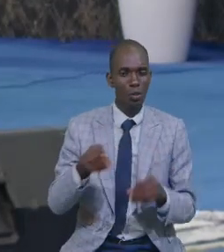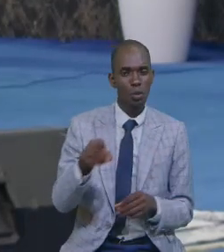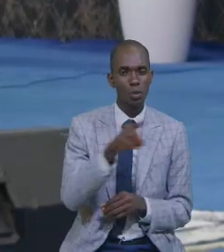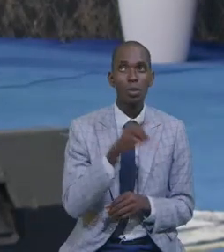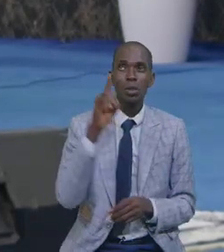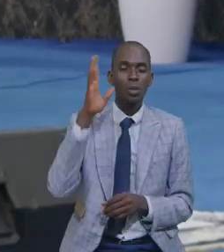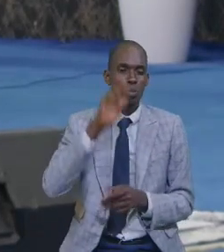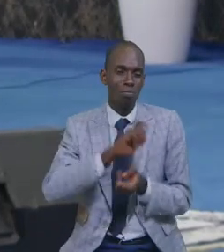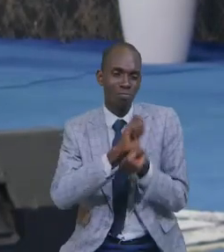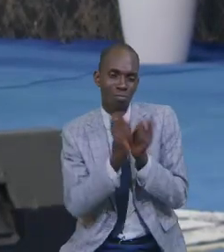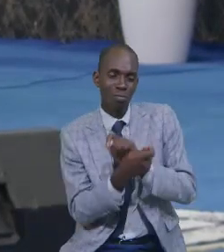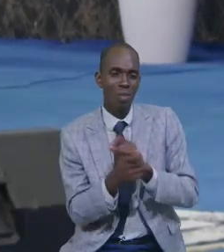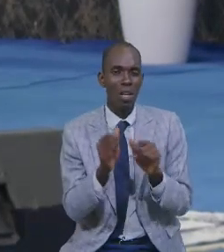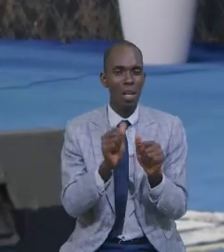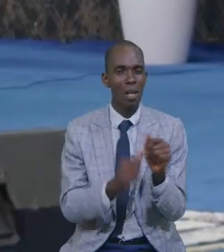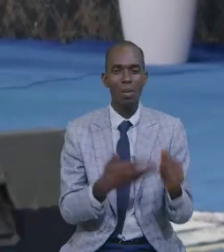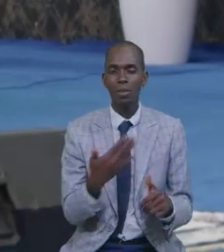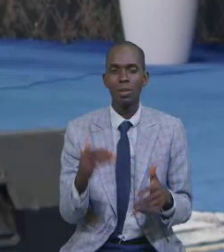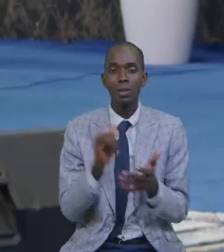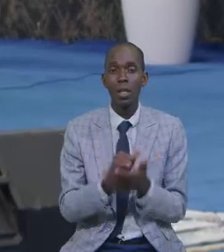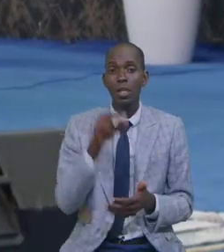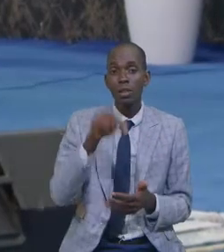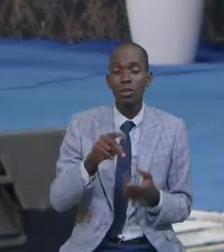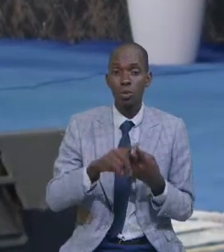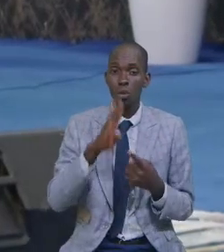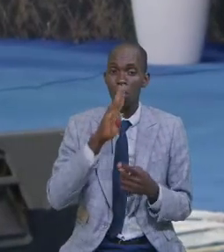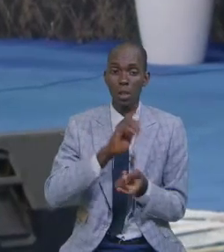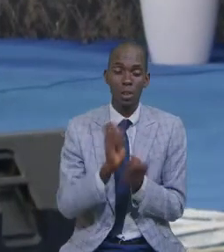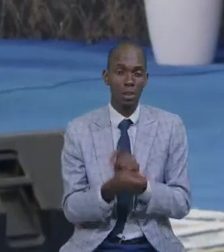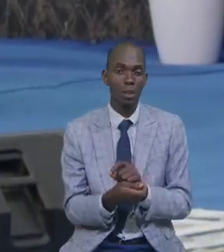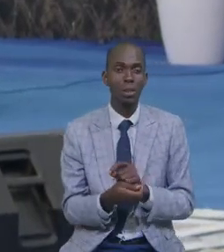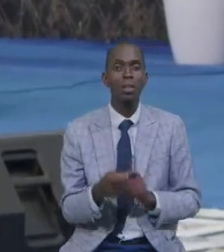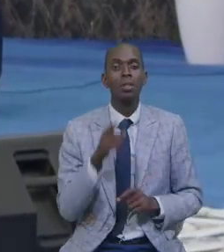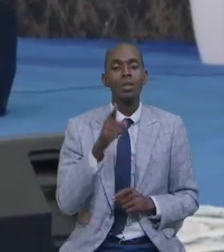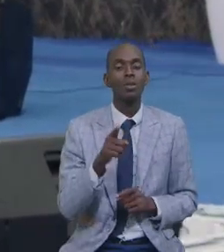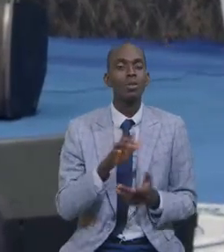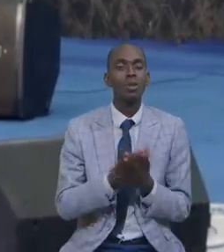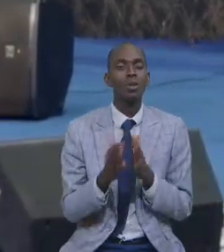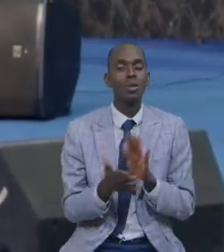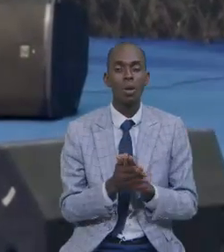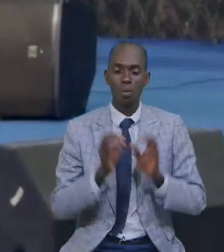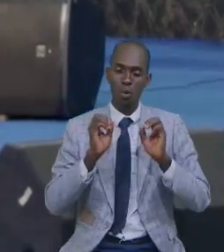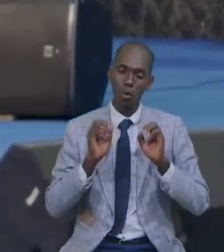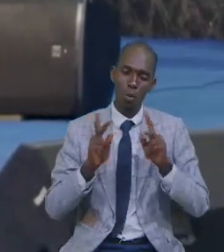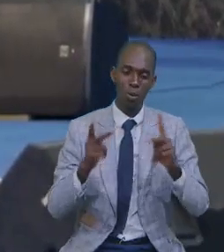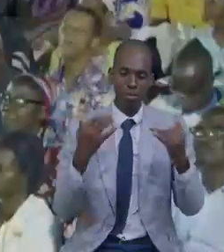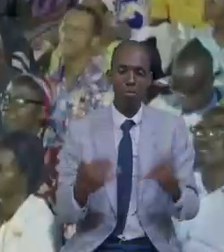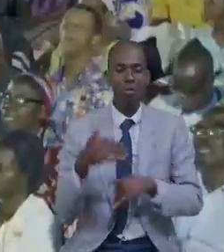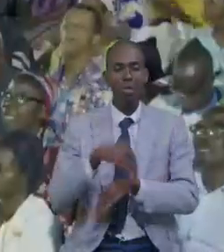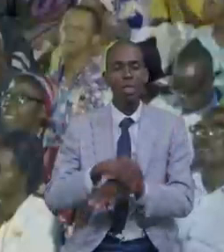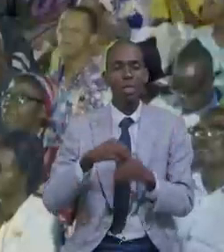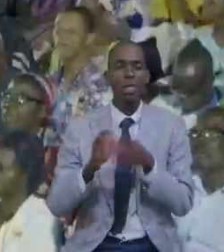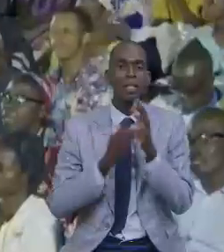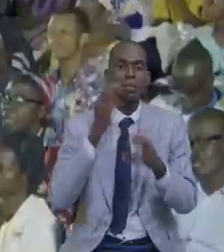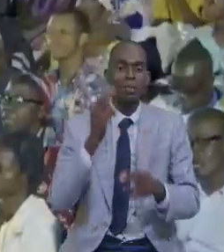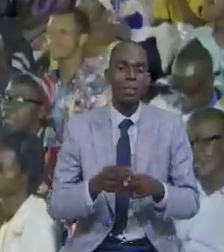transform everything that needs to be transformed. You are all right tonight in Jesus'